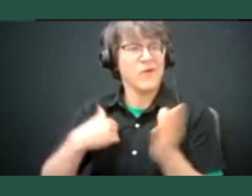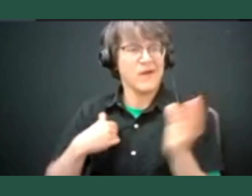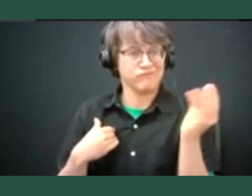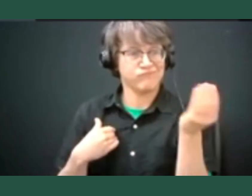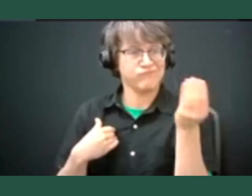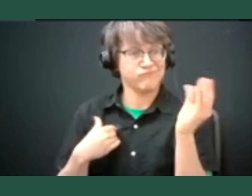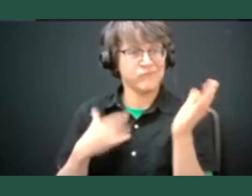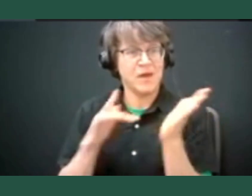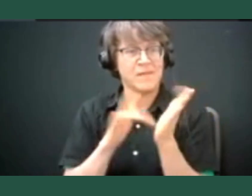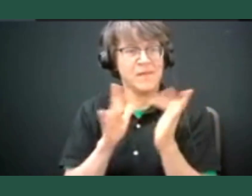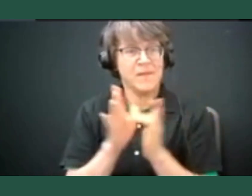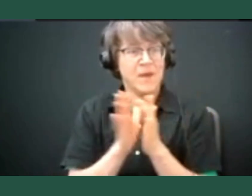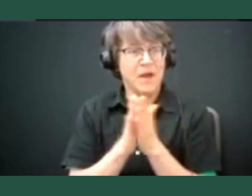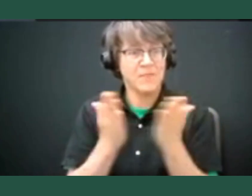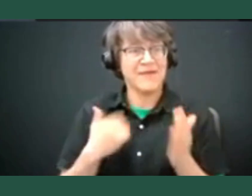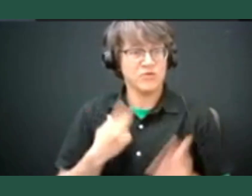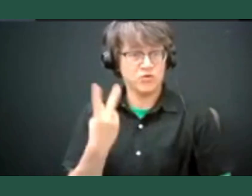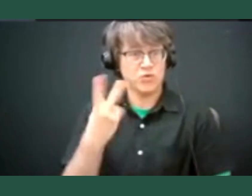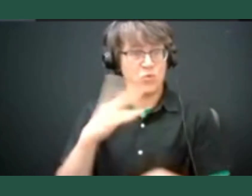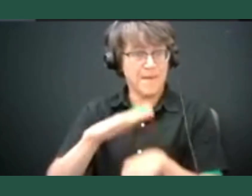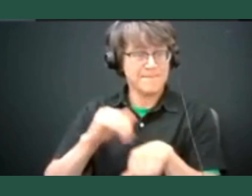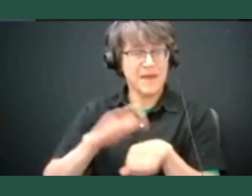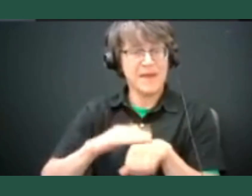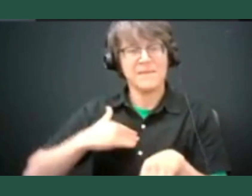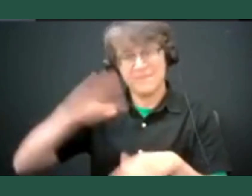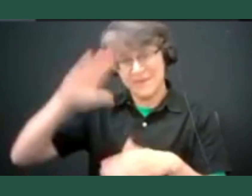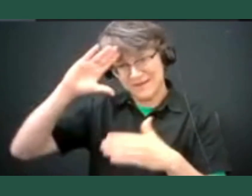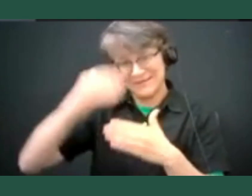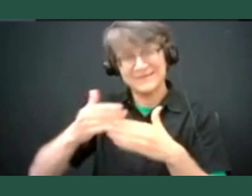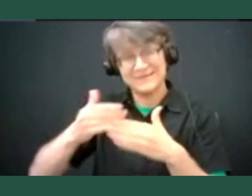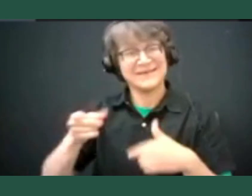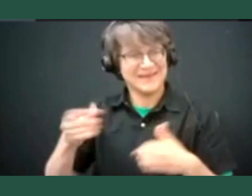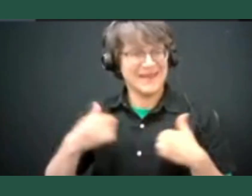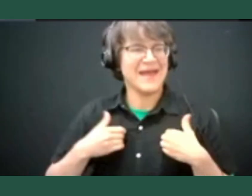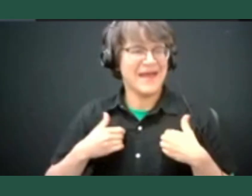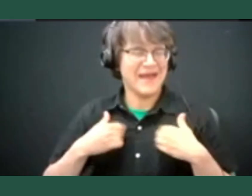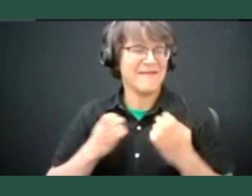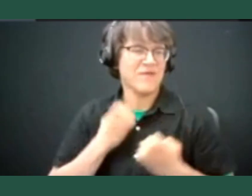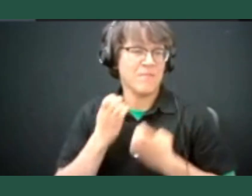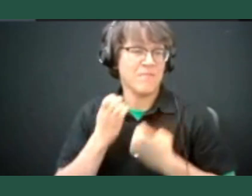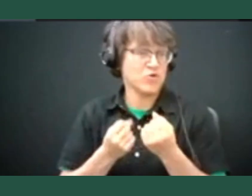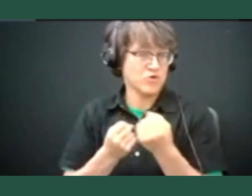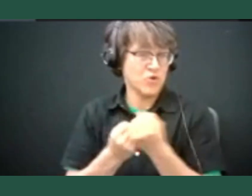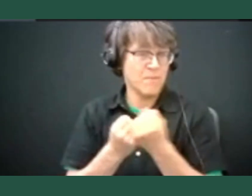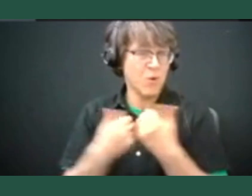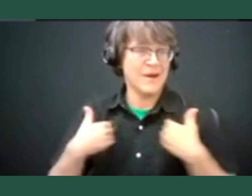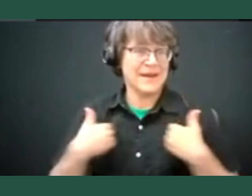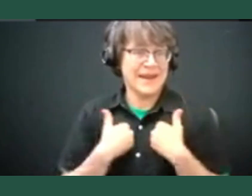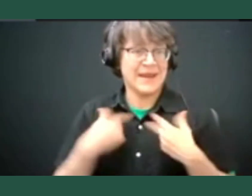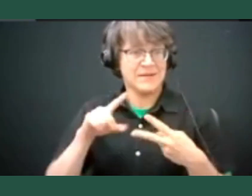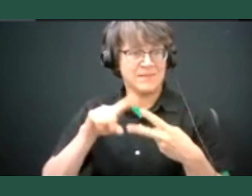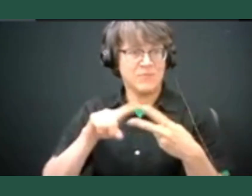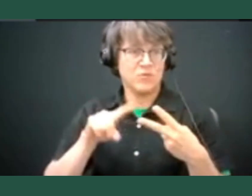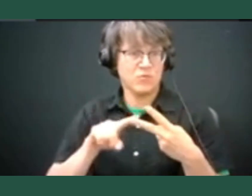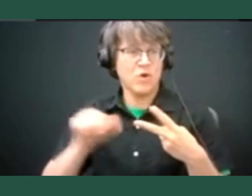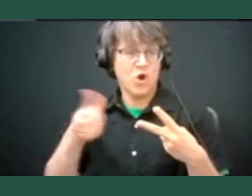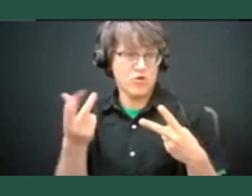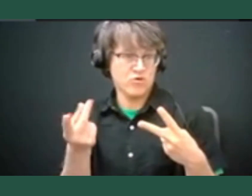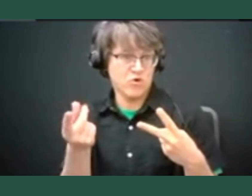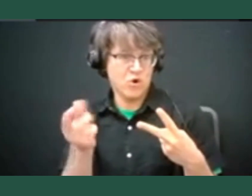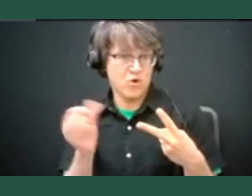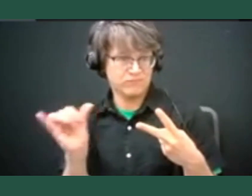pets. At the time, my son has an emotional support animal. And then we had a dog as